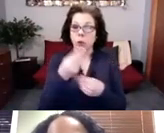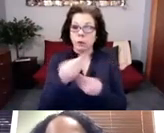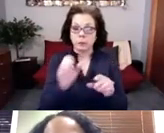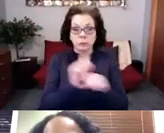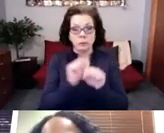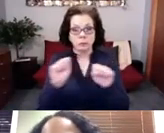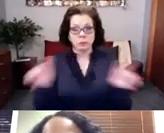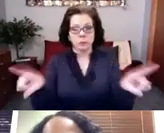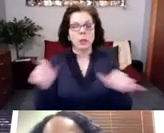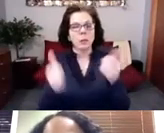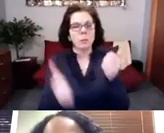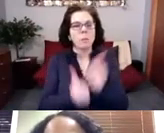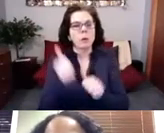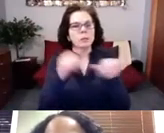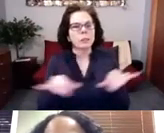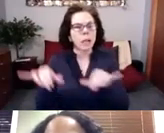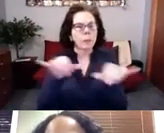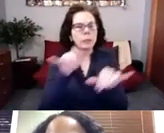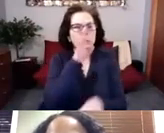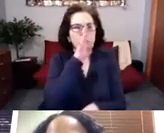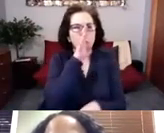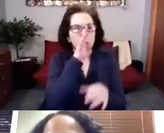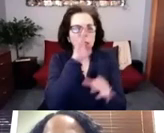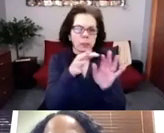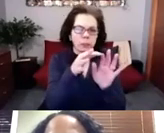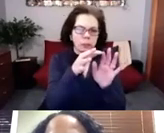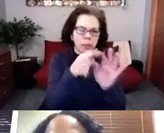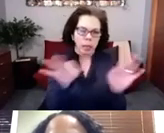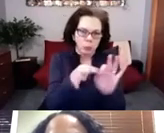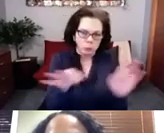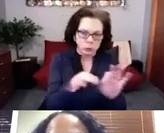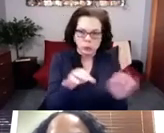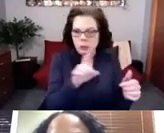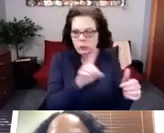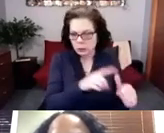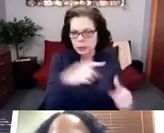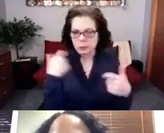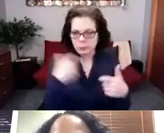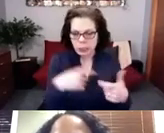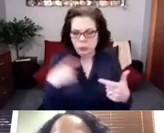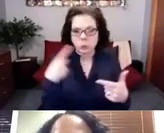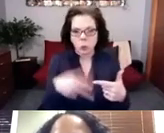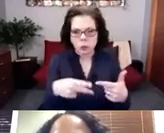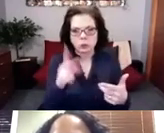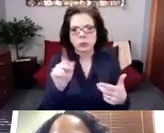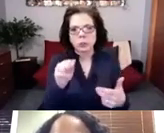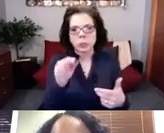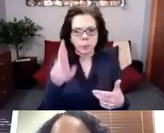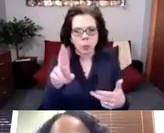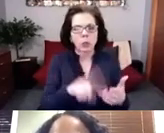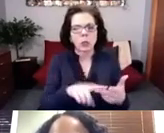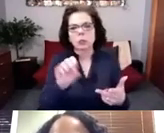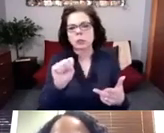commonly spoken languages in our district, which are Spanish, Portuguese, Khmer, and Swahili. Messages are sent to families based